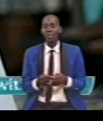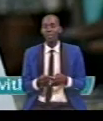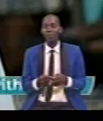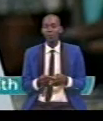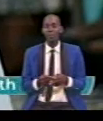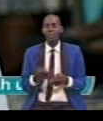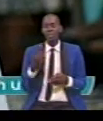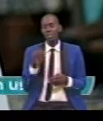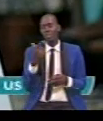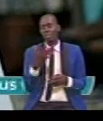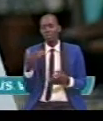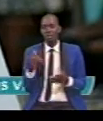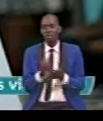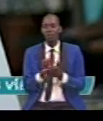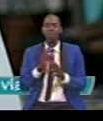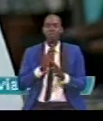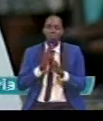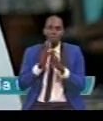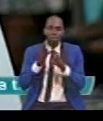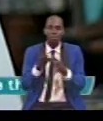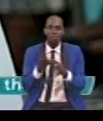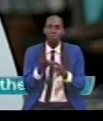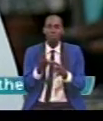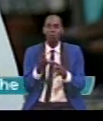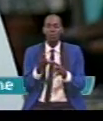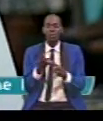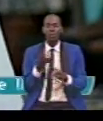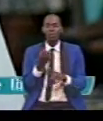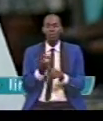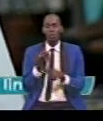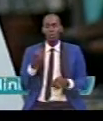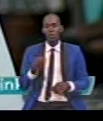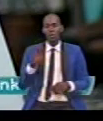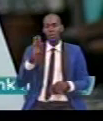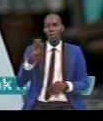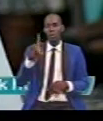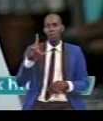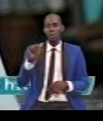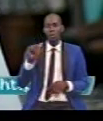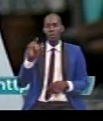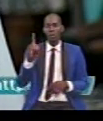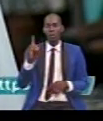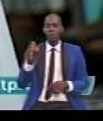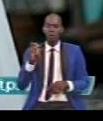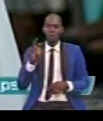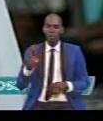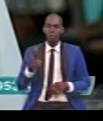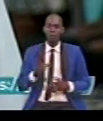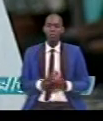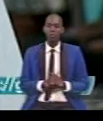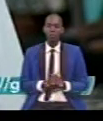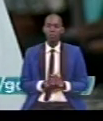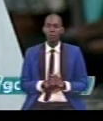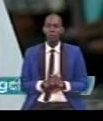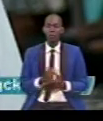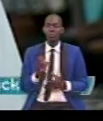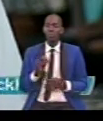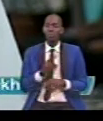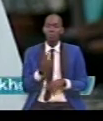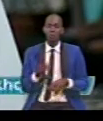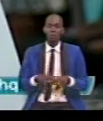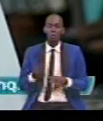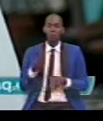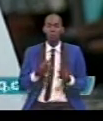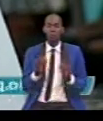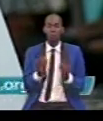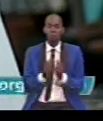things she was talking about are things coming from the gallbladder. So that's a presentation of high bowel obstruction. So normally patients with high